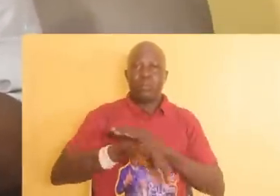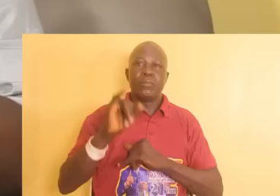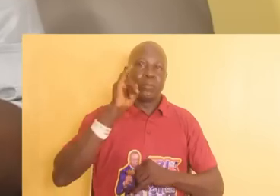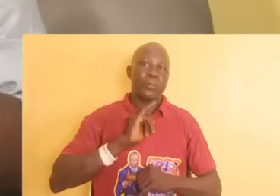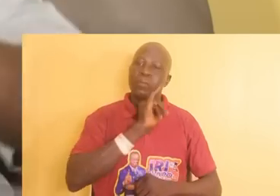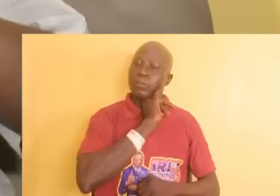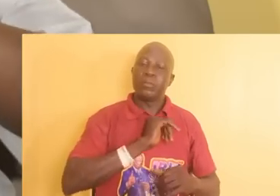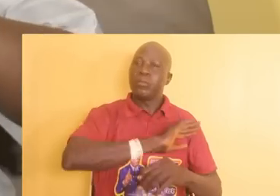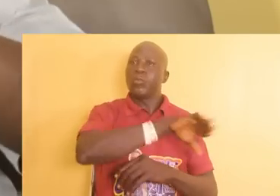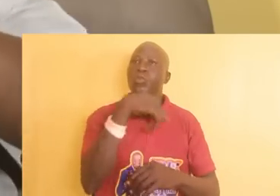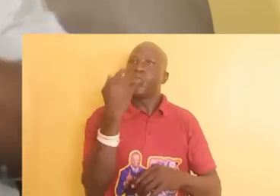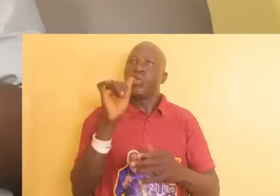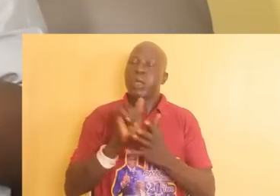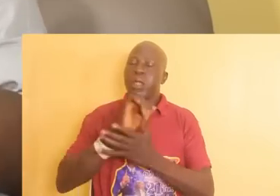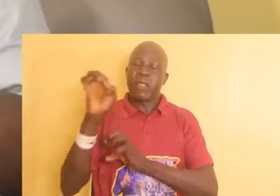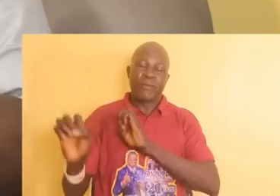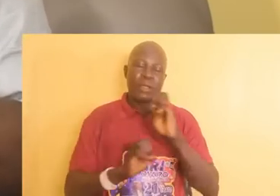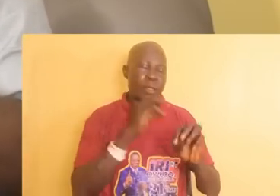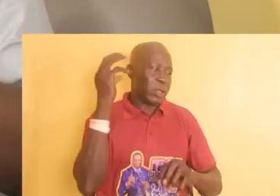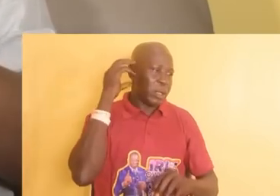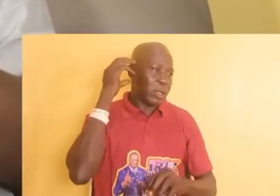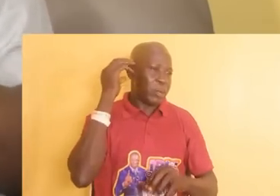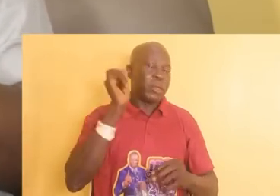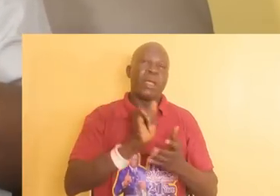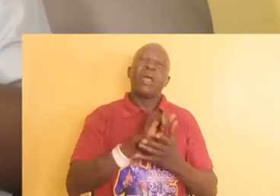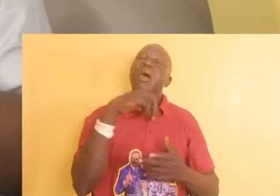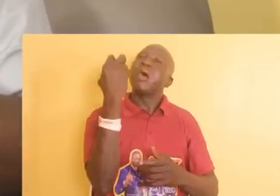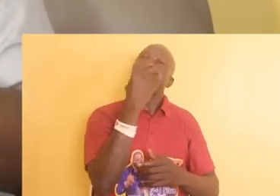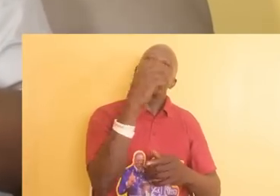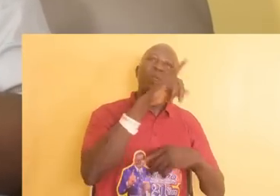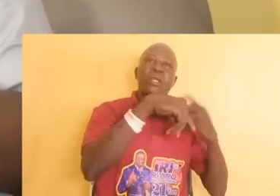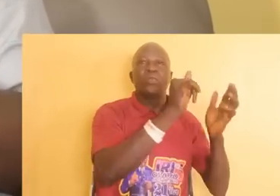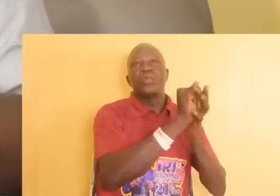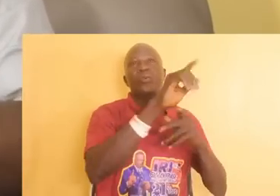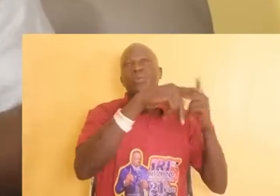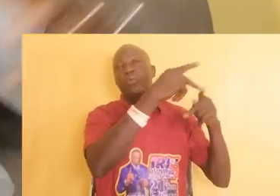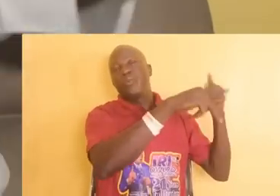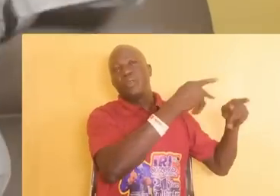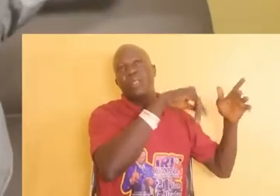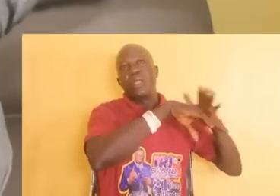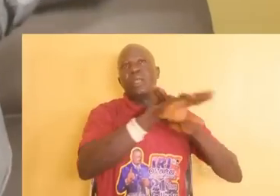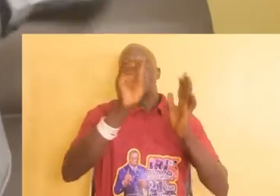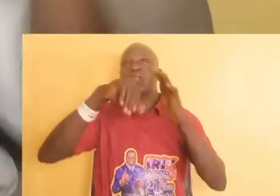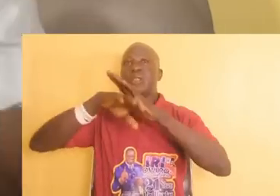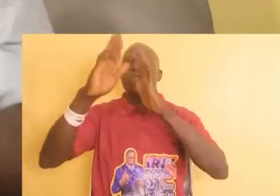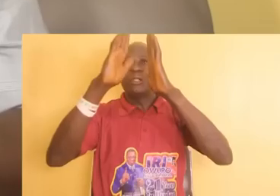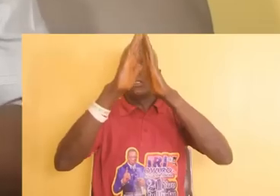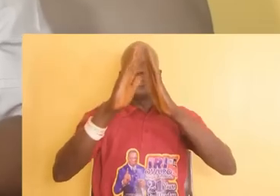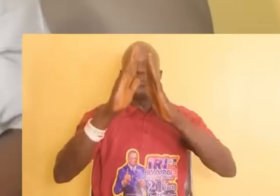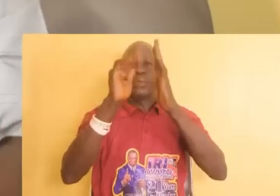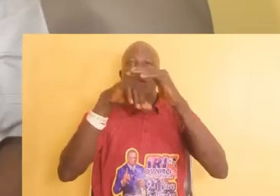in israel gbogbo en ton gbo mi so that is hearing me mo so gege bi I speak as prophet ninu adua gbojo